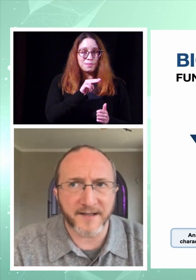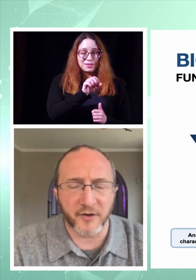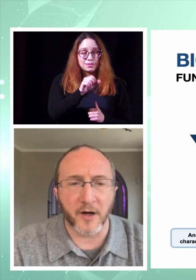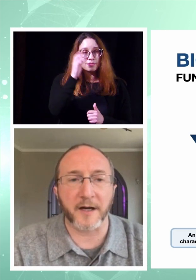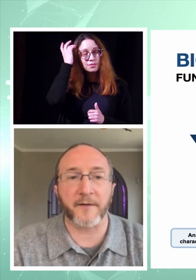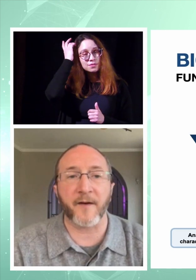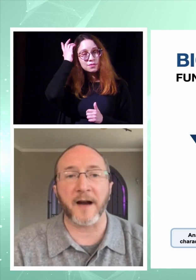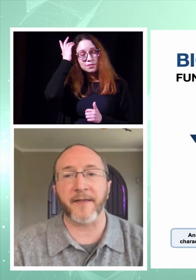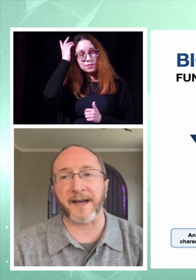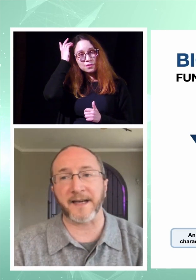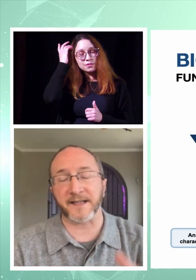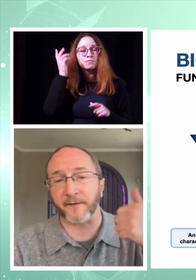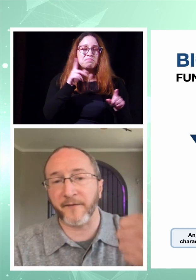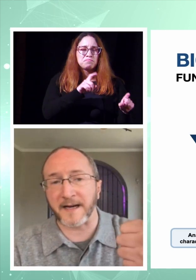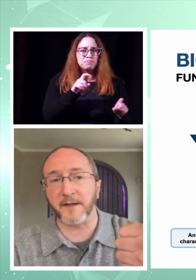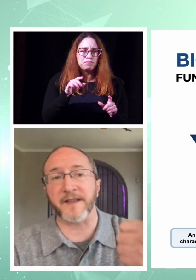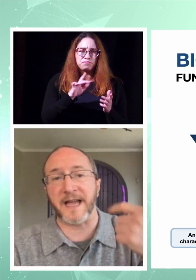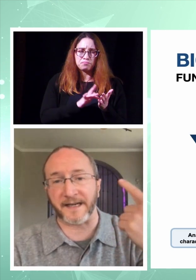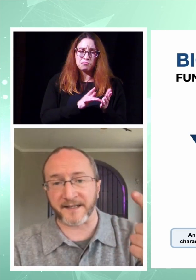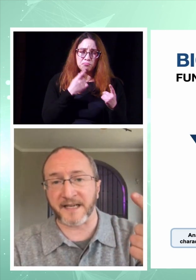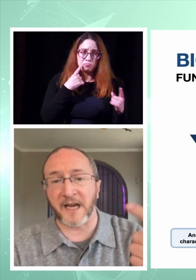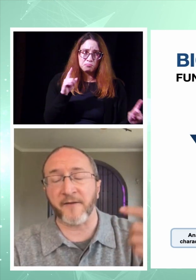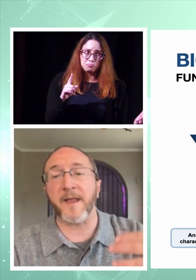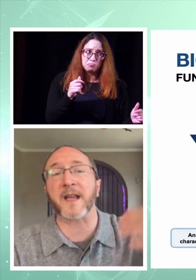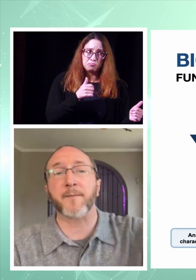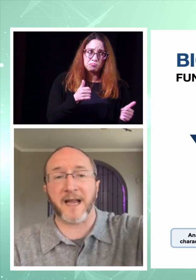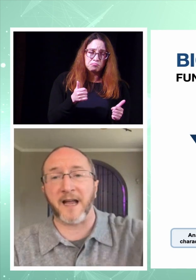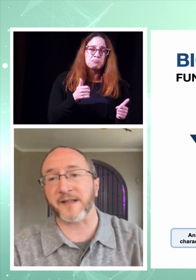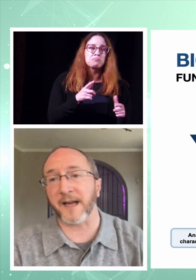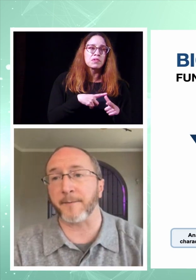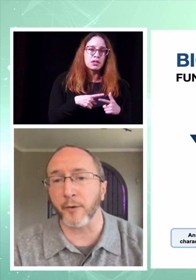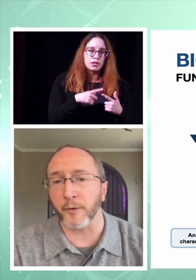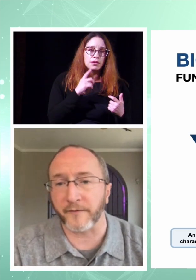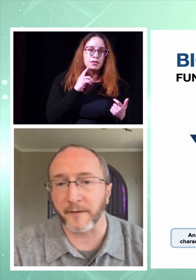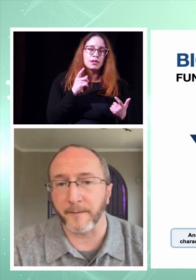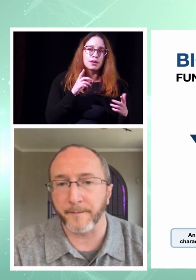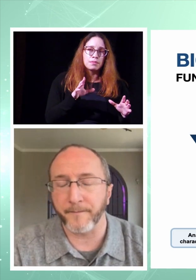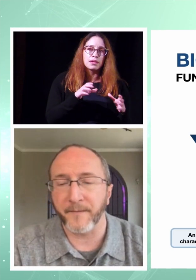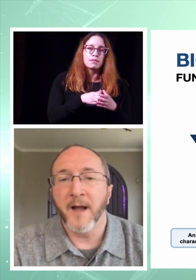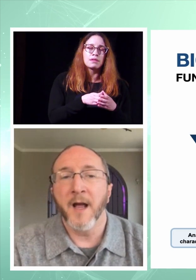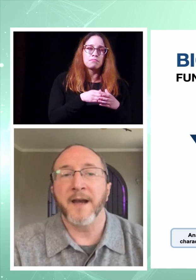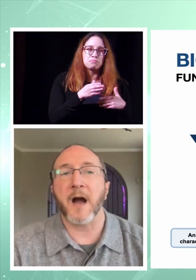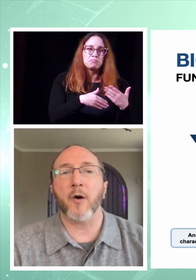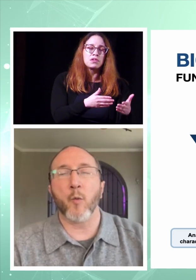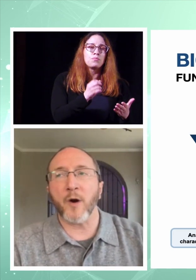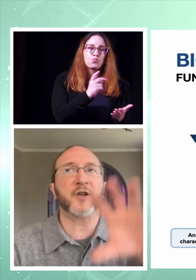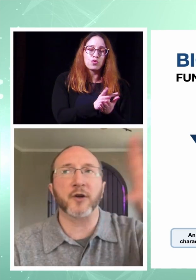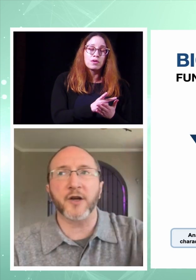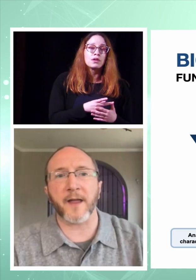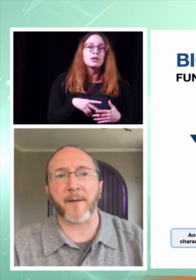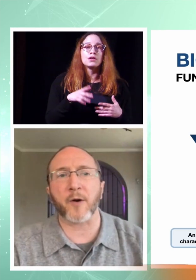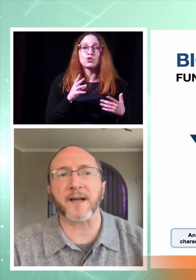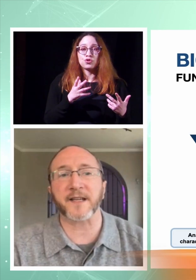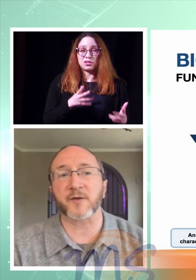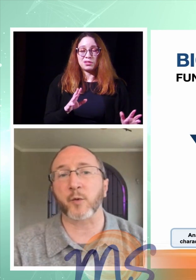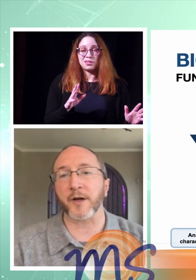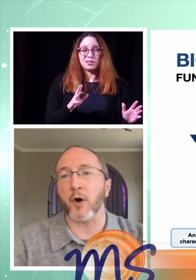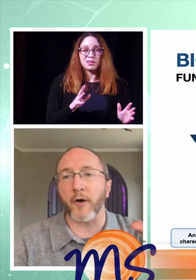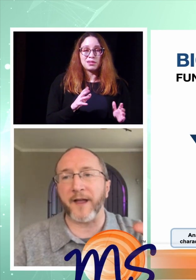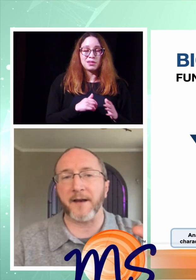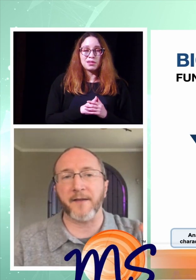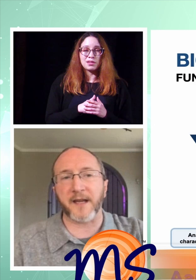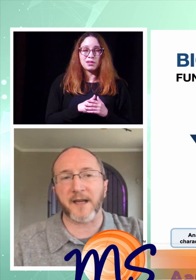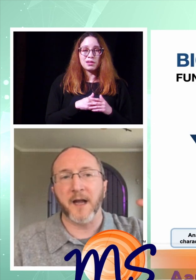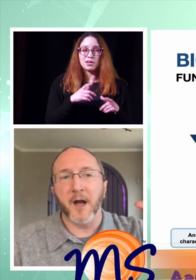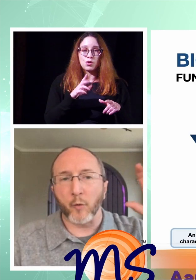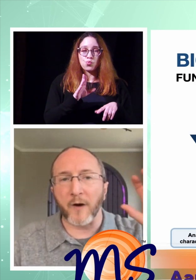we test the drug and find that it is effective and that it is safe, it can be FDA approved. Now, once you're done that process, we're going to